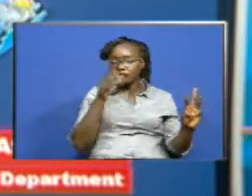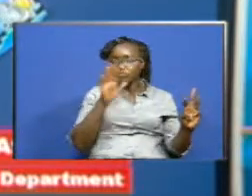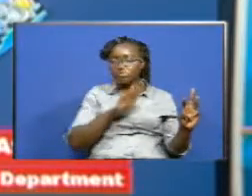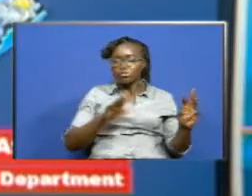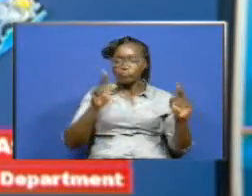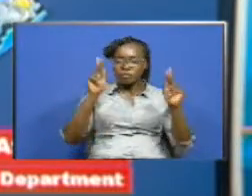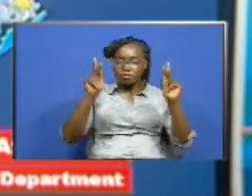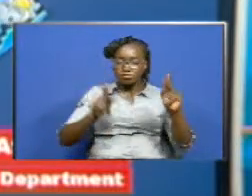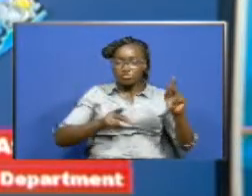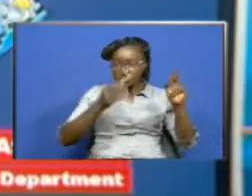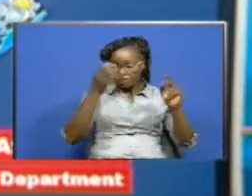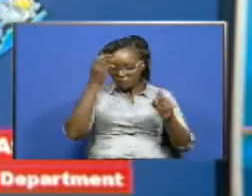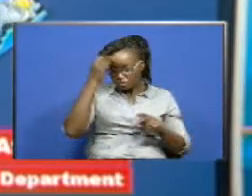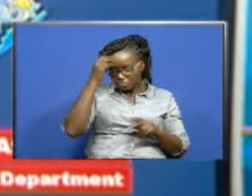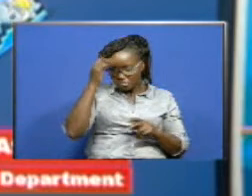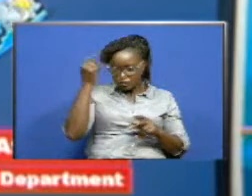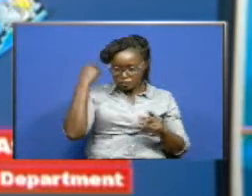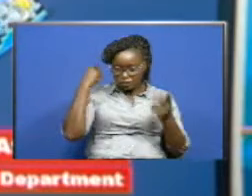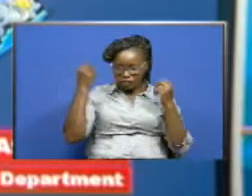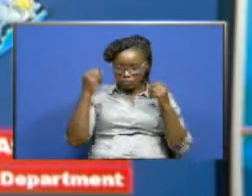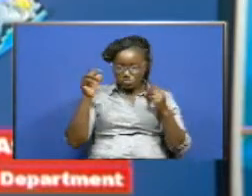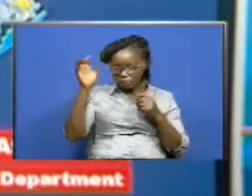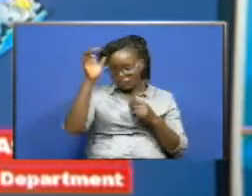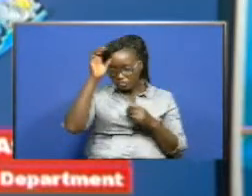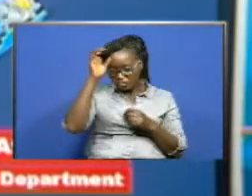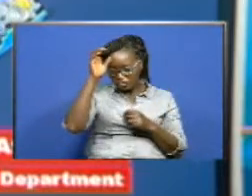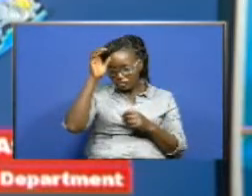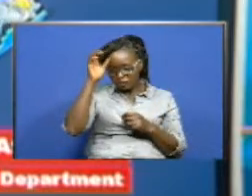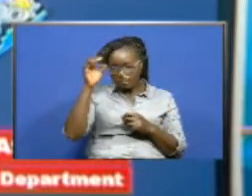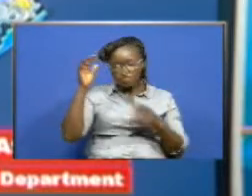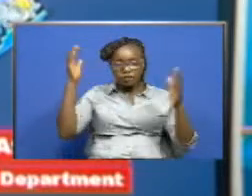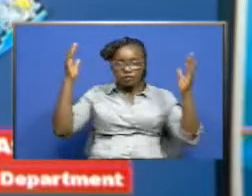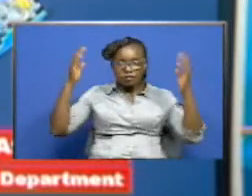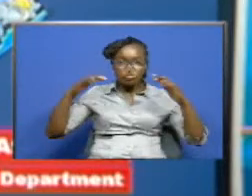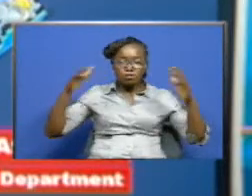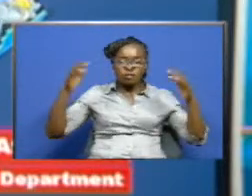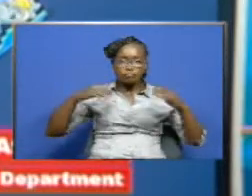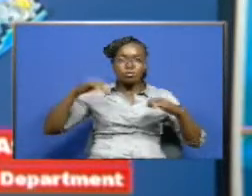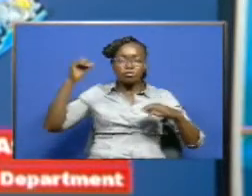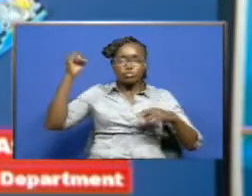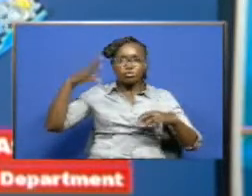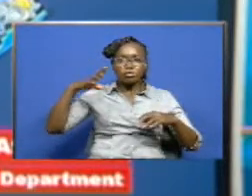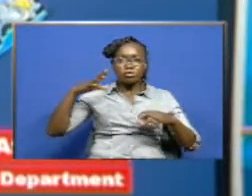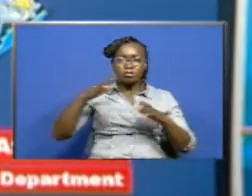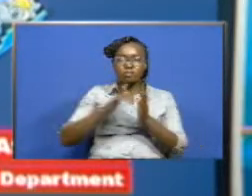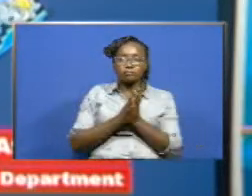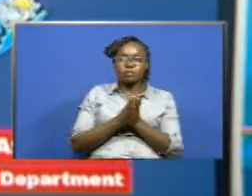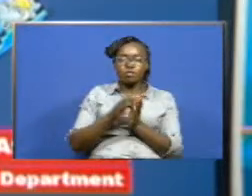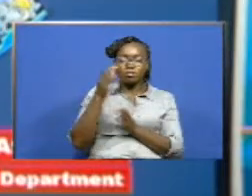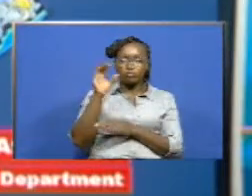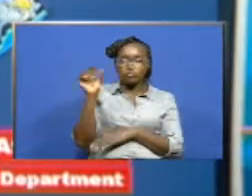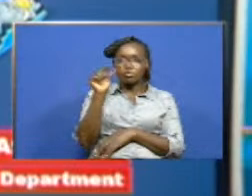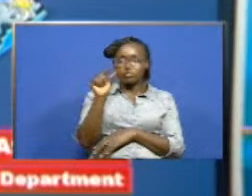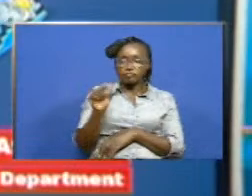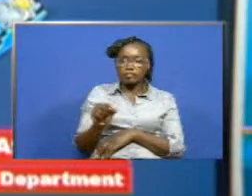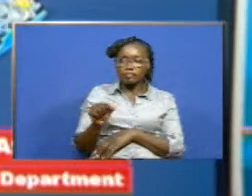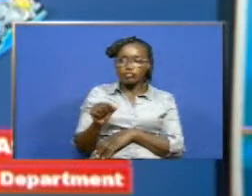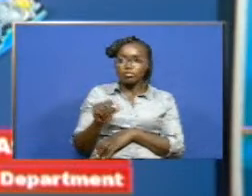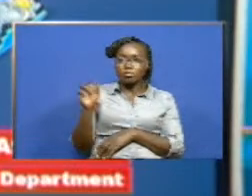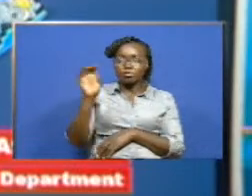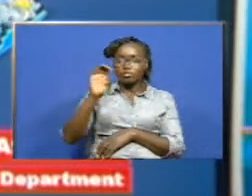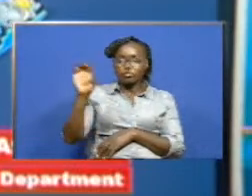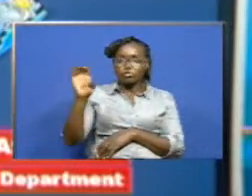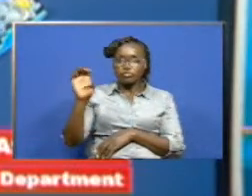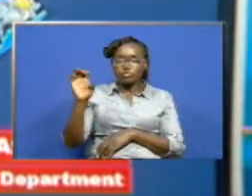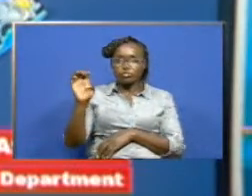Kisumu, Kitale, Kericho, Eldoret and its environs. Showers accompanied by sunny intervals in the coastal region. The northeastern